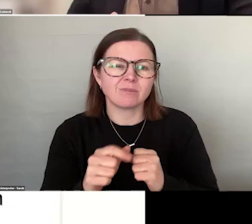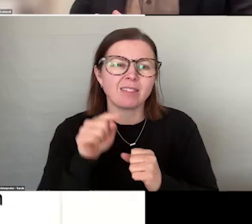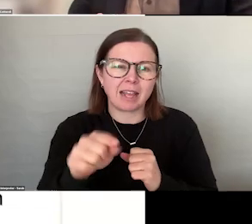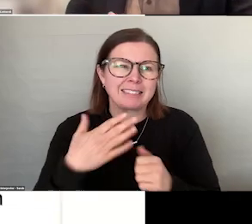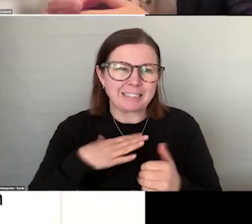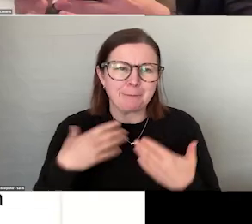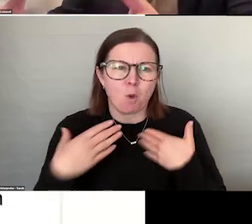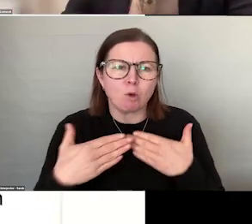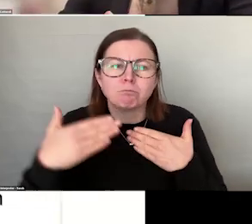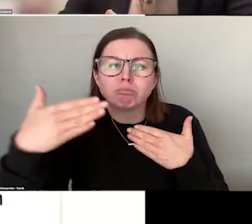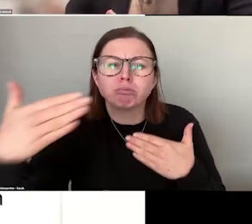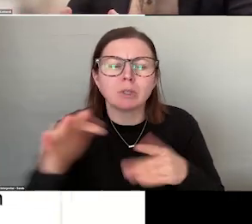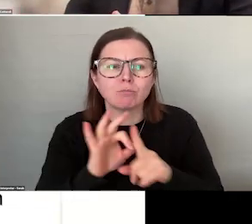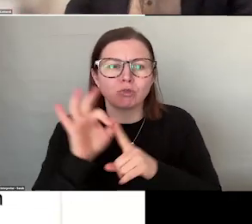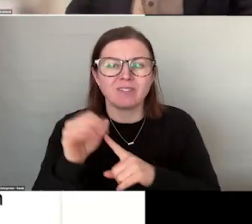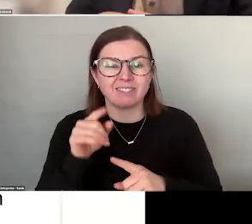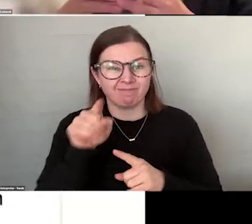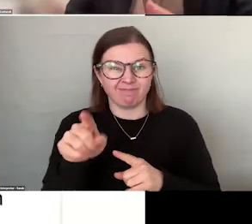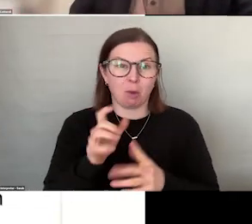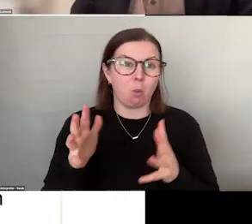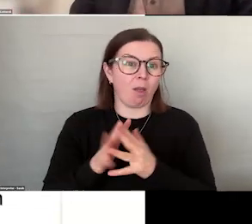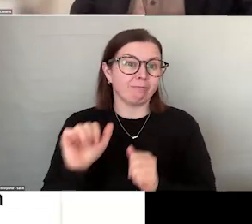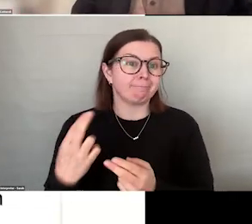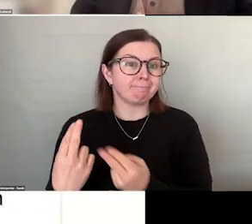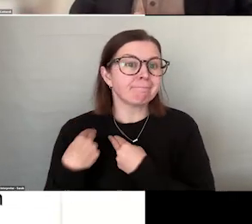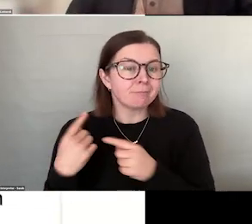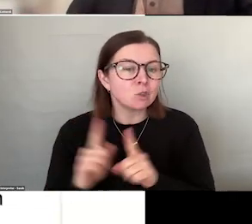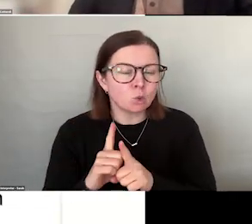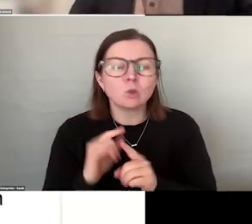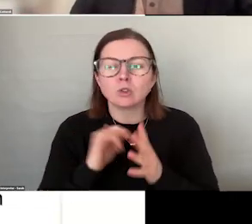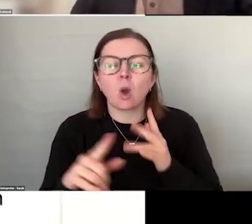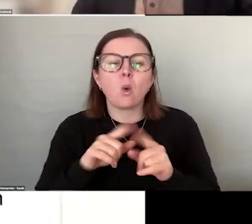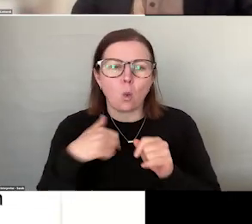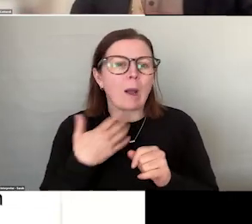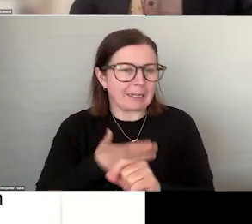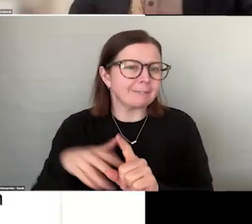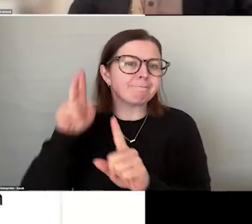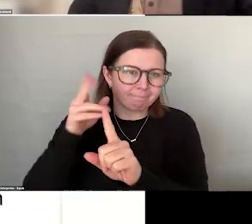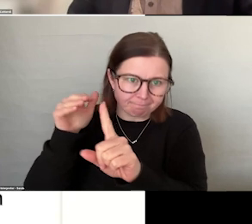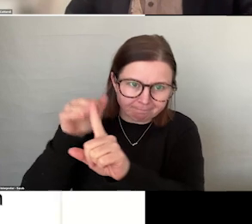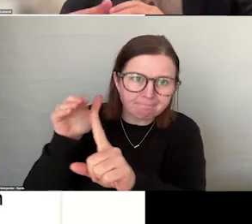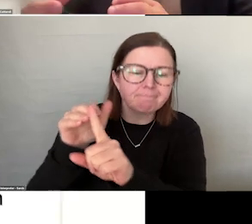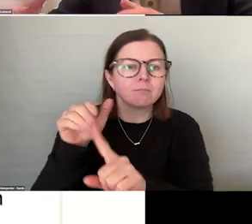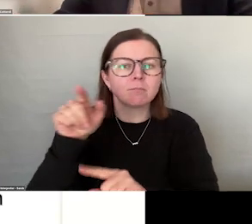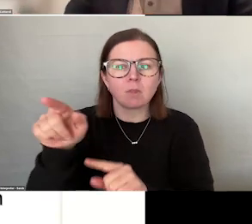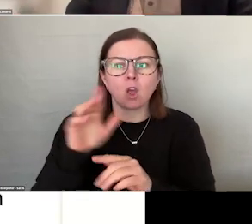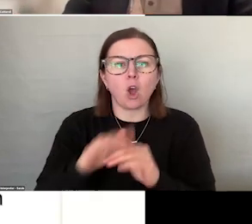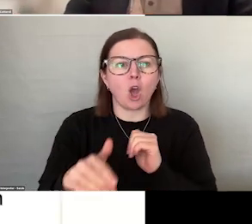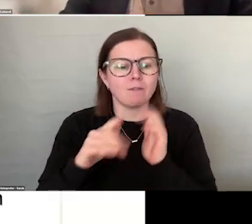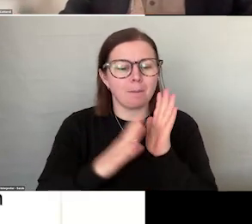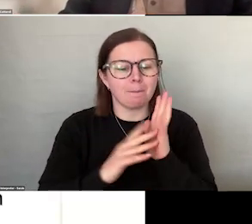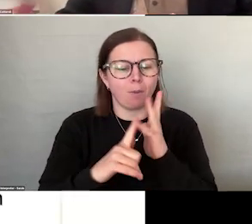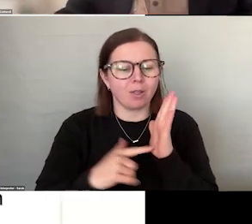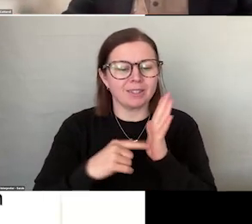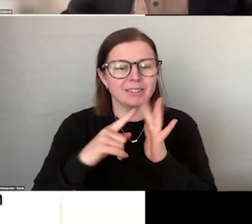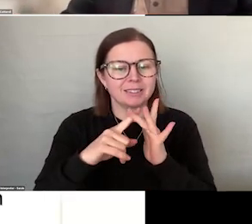go further. And again, this is a Commonwealth responsibility. So we need to be talking to the Commonwealth about how multidisciplinary